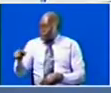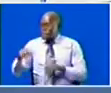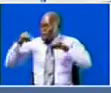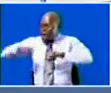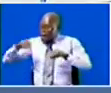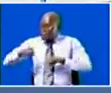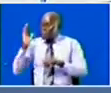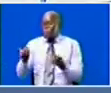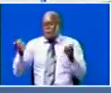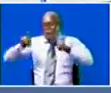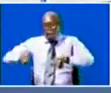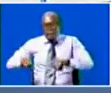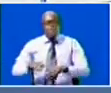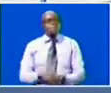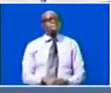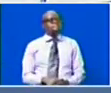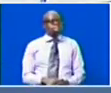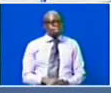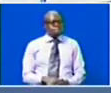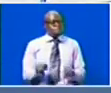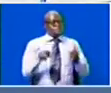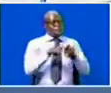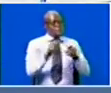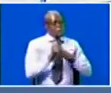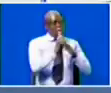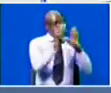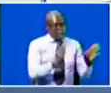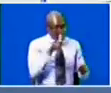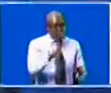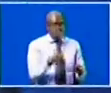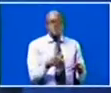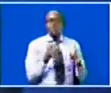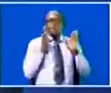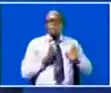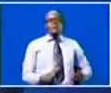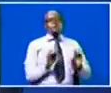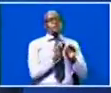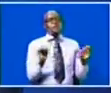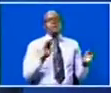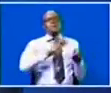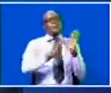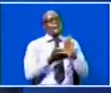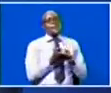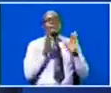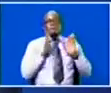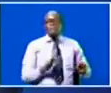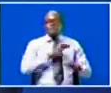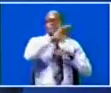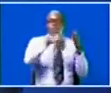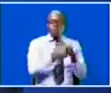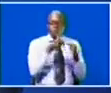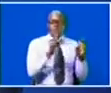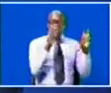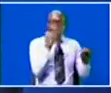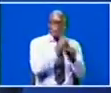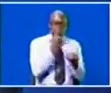reconciliation will actually happen. I think, Betty, as a leader, these things are never personal. Mm-hmm. There is nothing which is personal. All these matters that we are